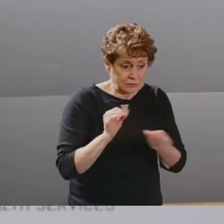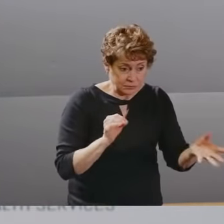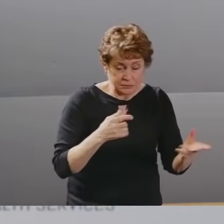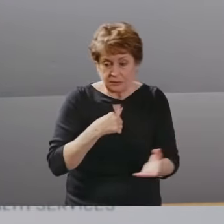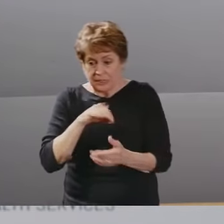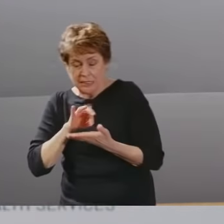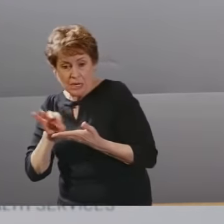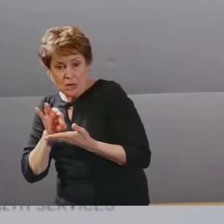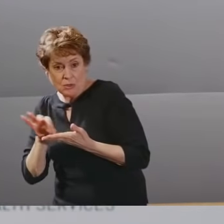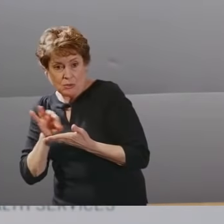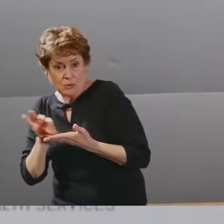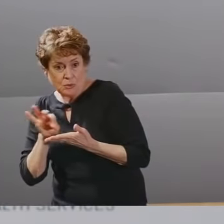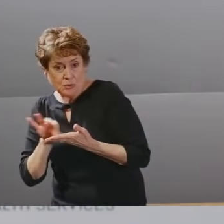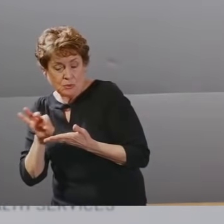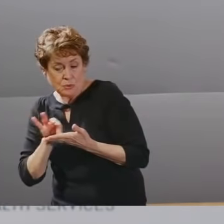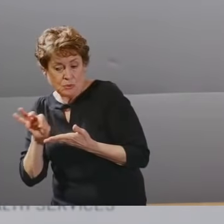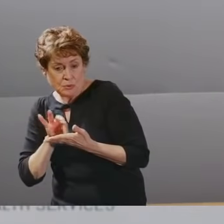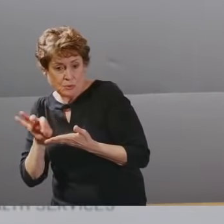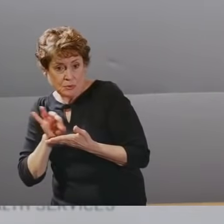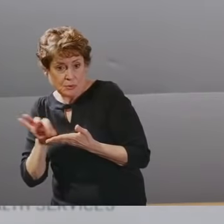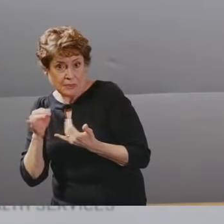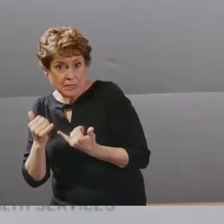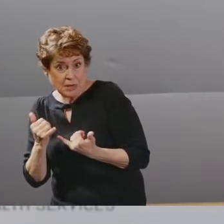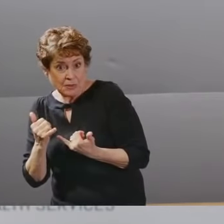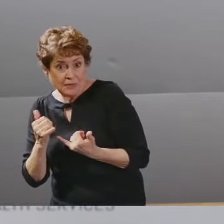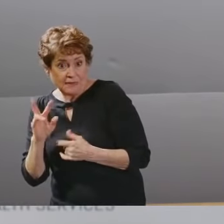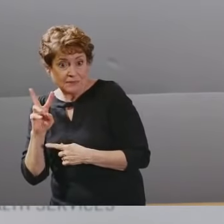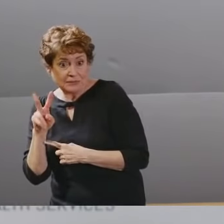Arizona, Vice President Biden has about a